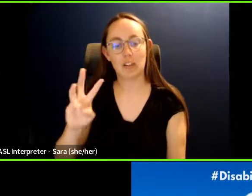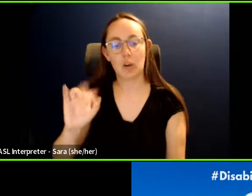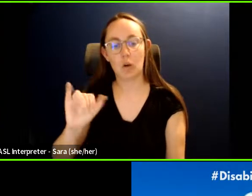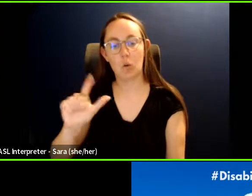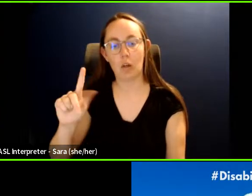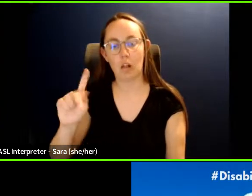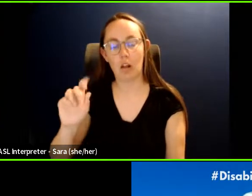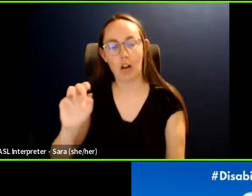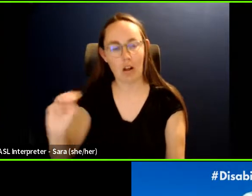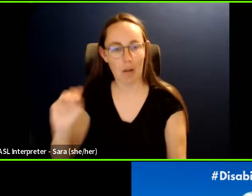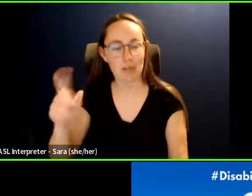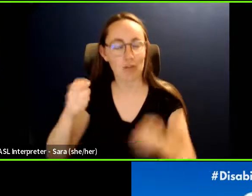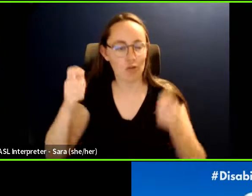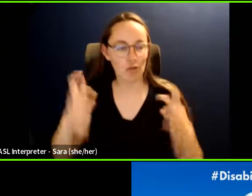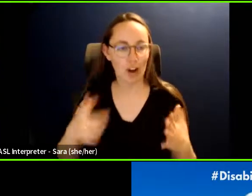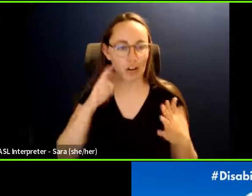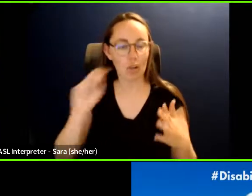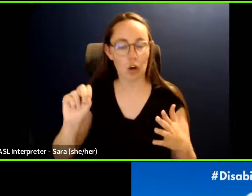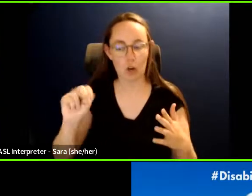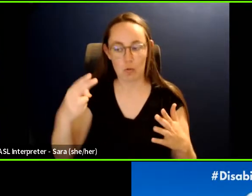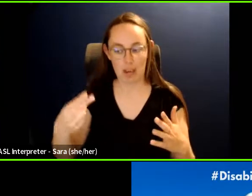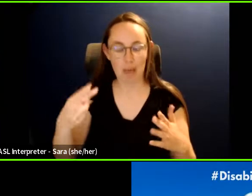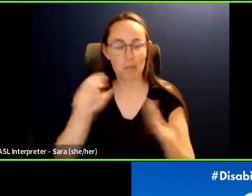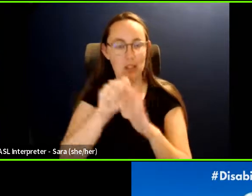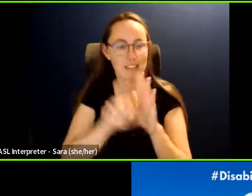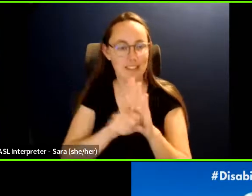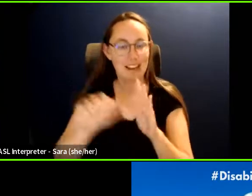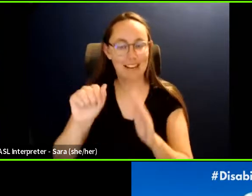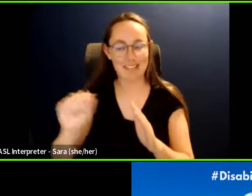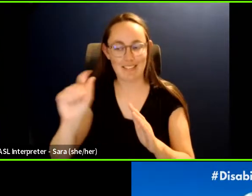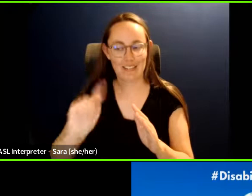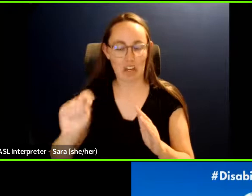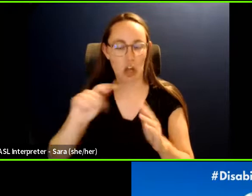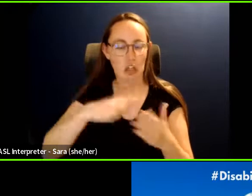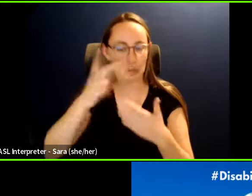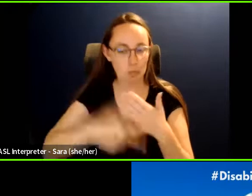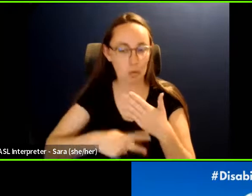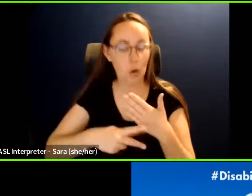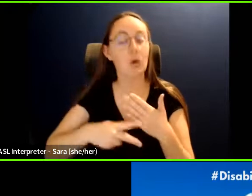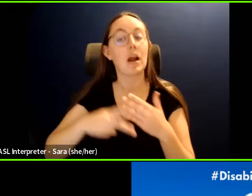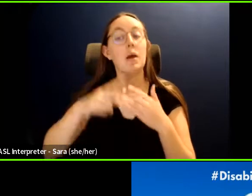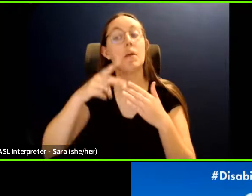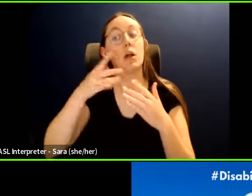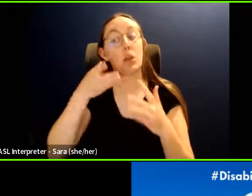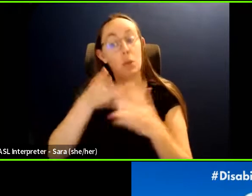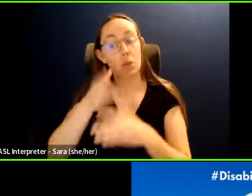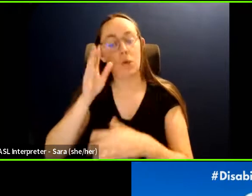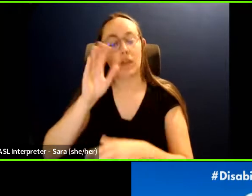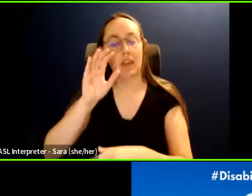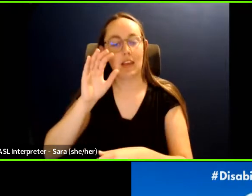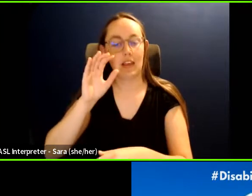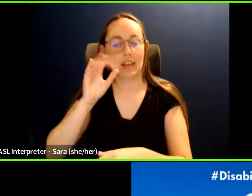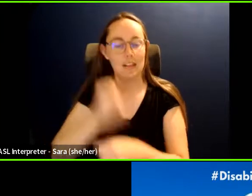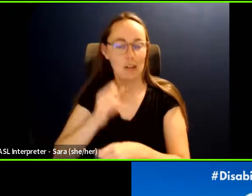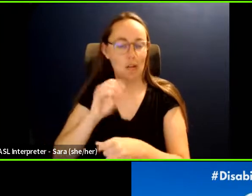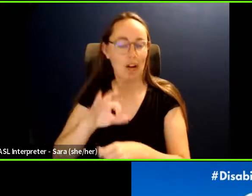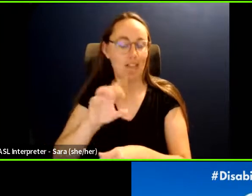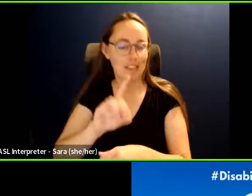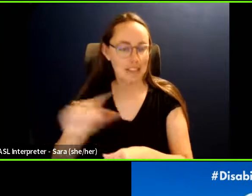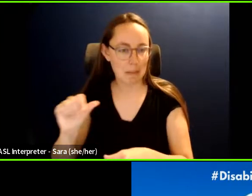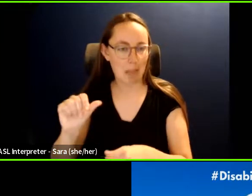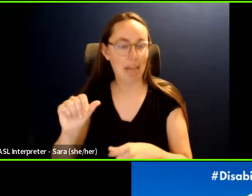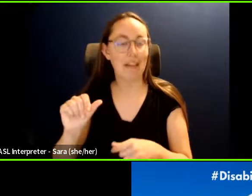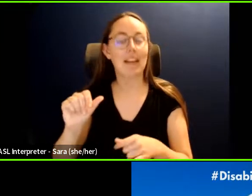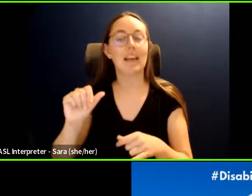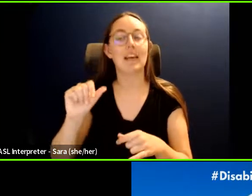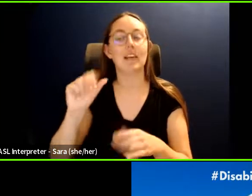Technology Program with the Institute on Disability at the University of New Hampshire. Therese is a major name in the AT